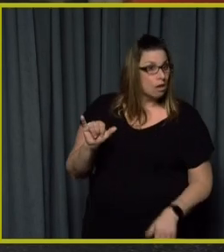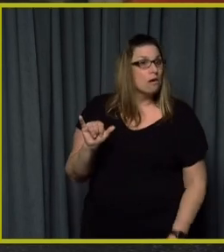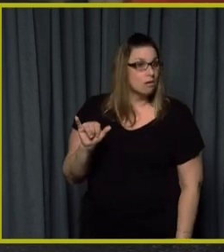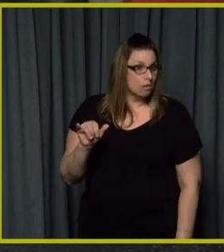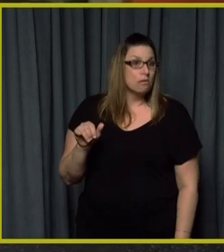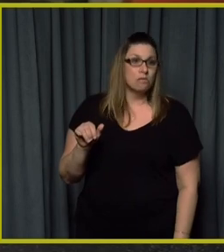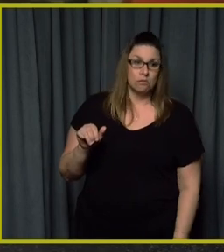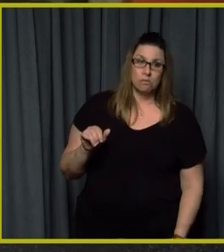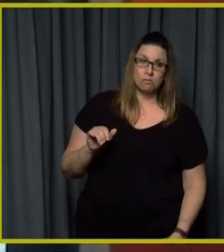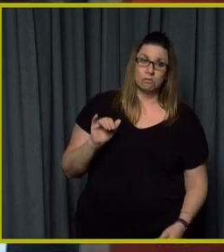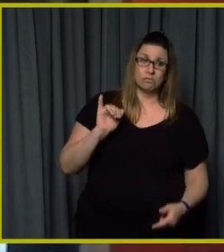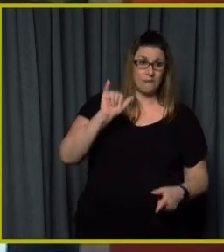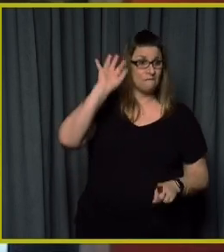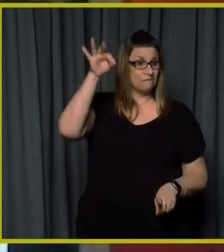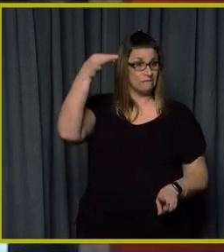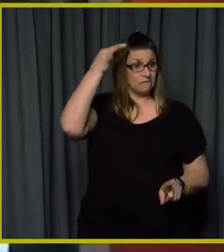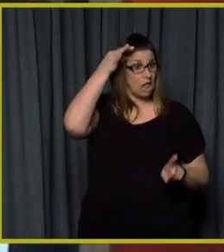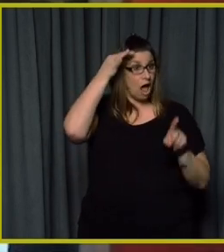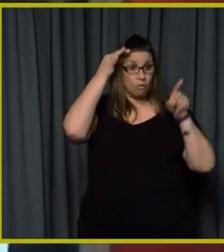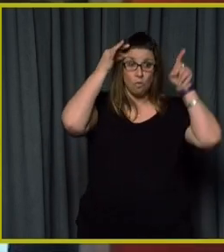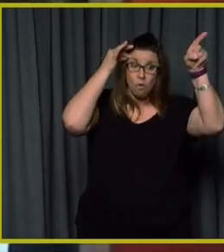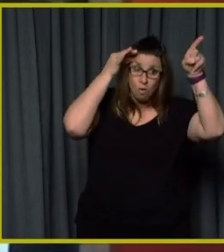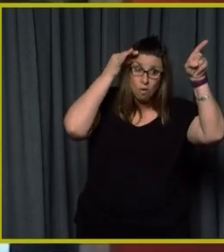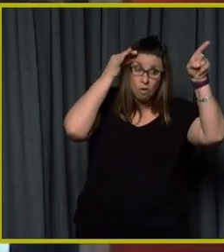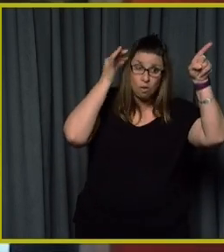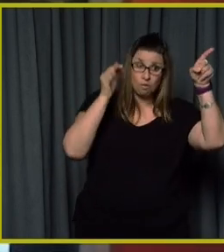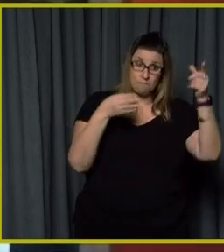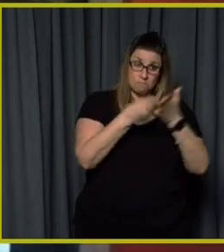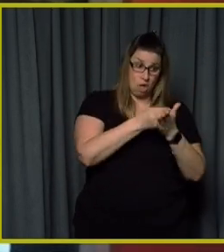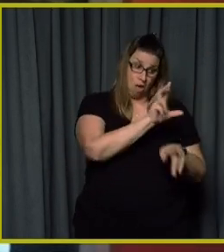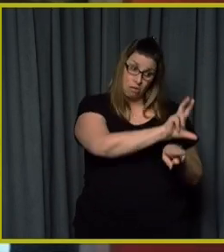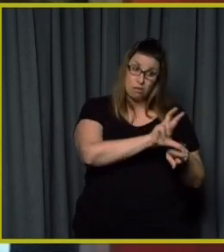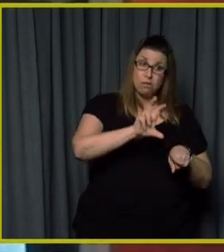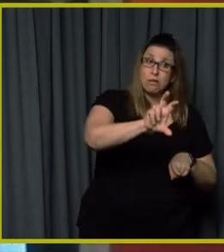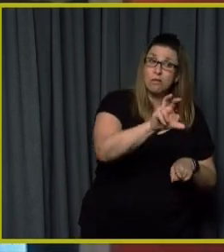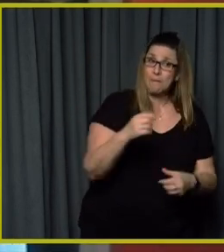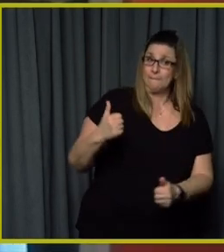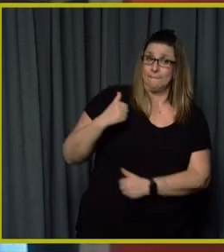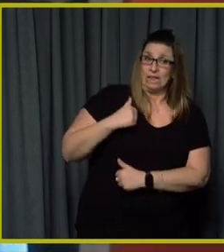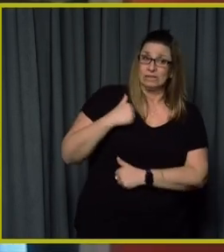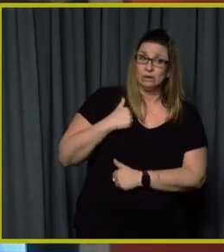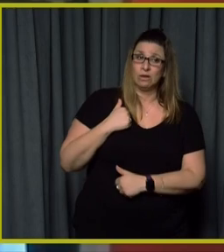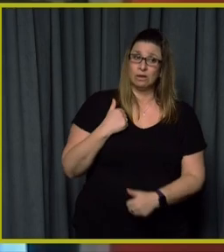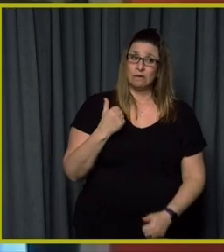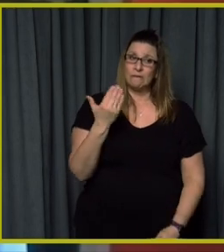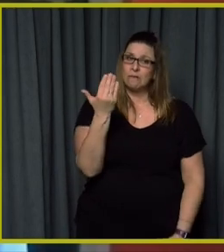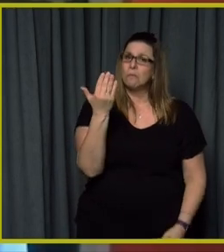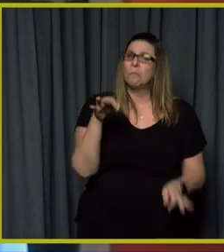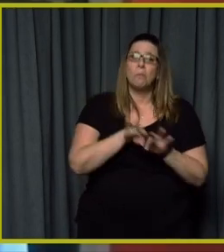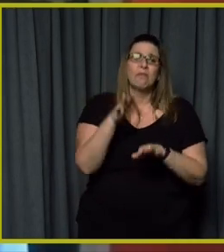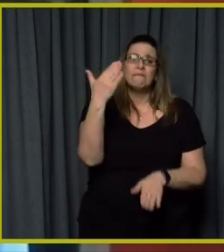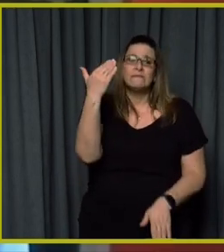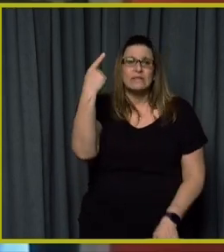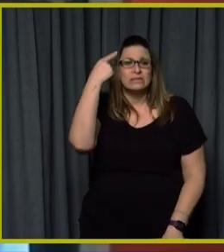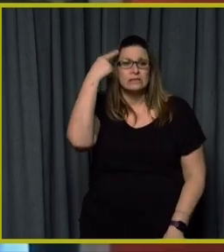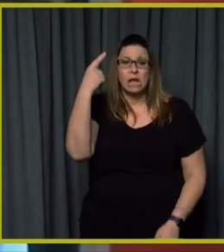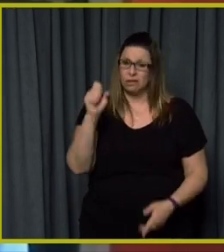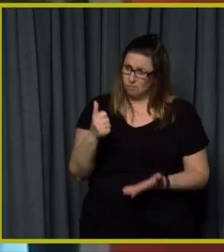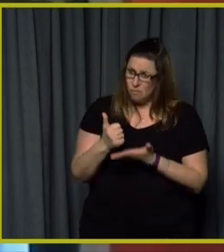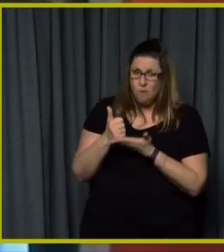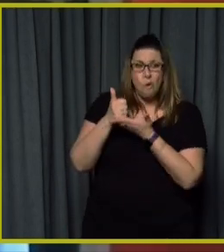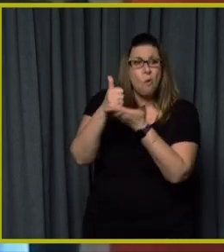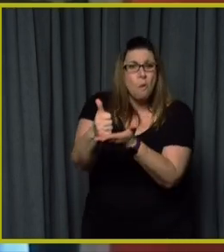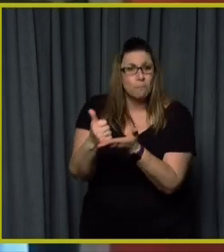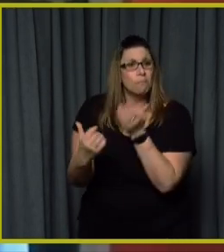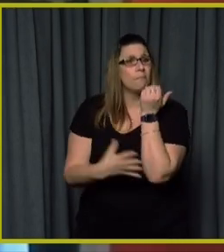military, and only 15 cents goes to anti-poverty programs? It's time to change all that. Let's hear